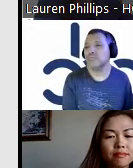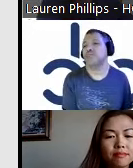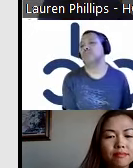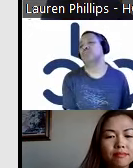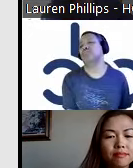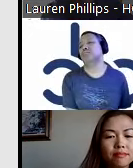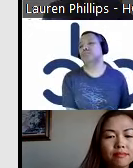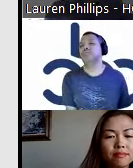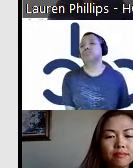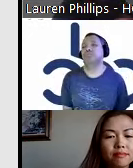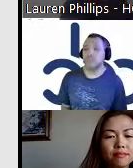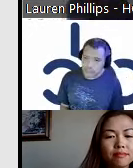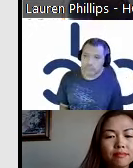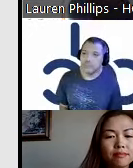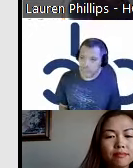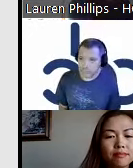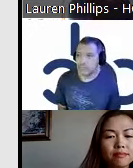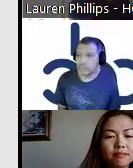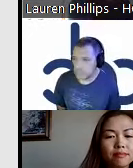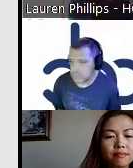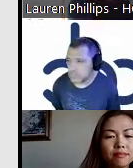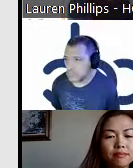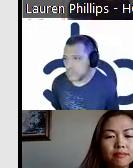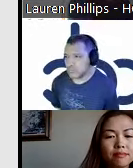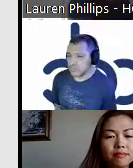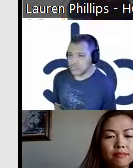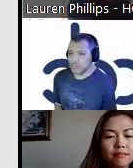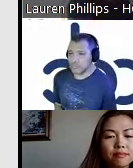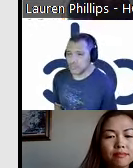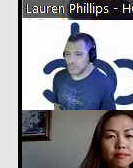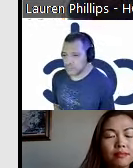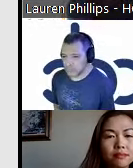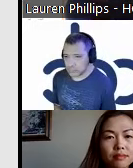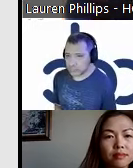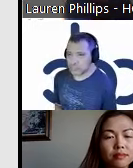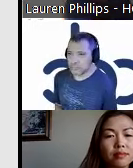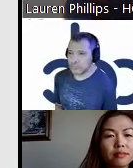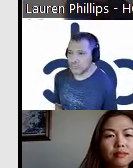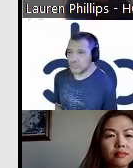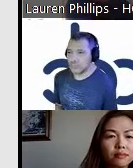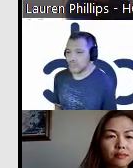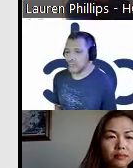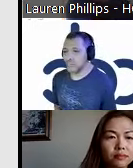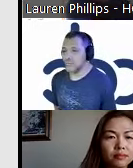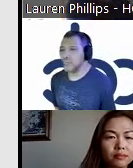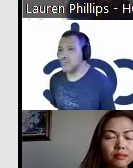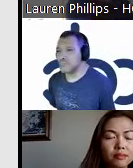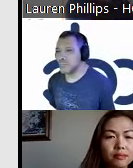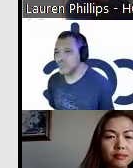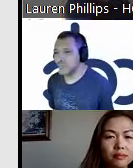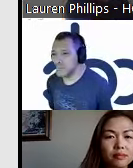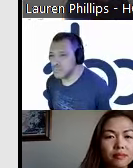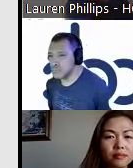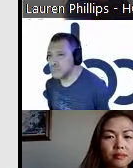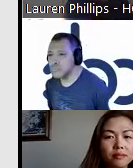a responsibility of a practice anyways. But once you learn it, it gets paid in like a matter of 2 weeks.